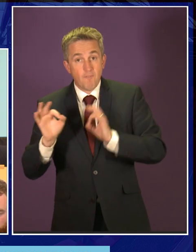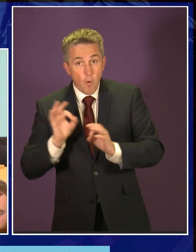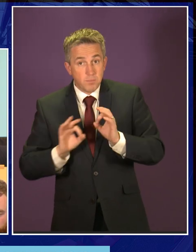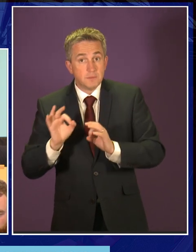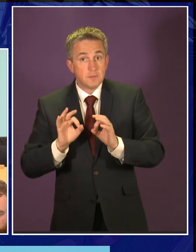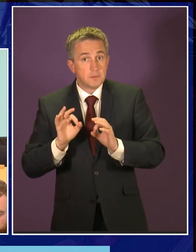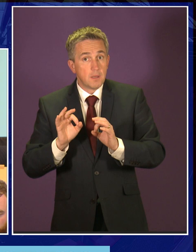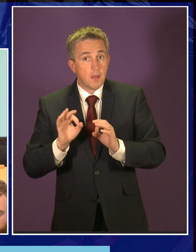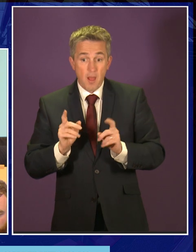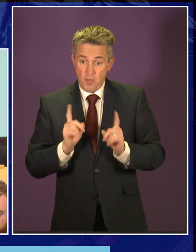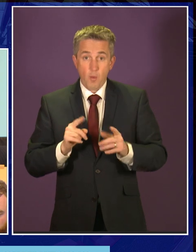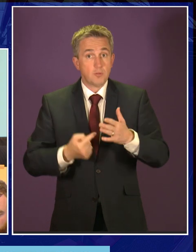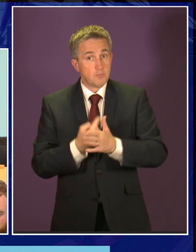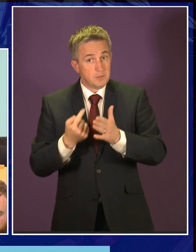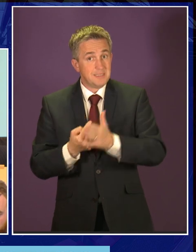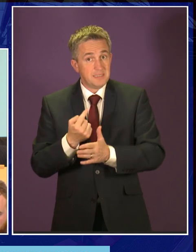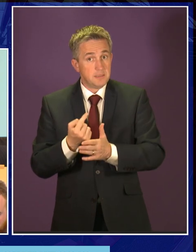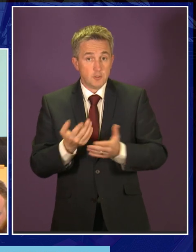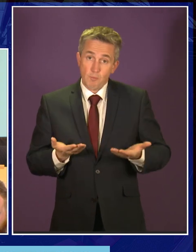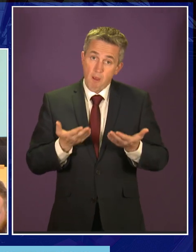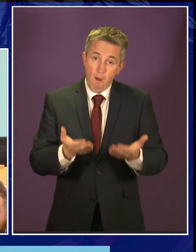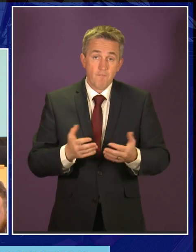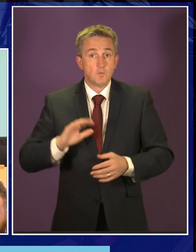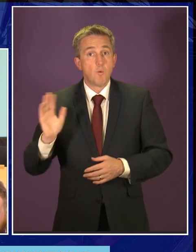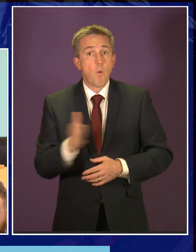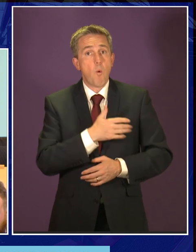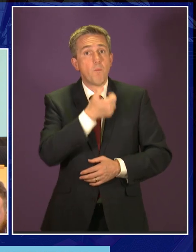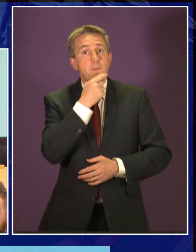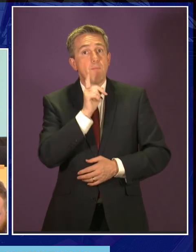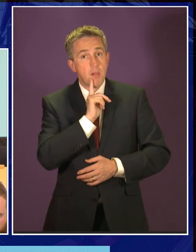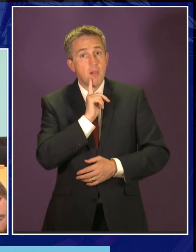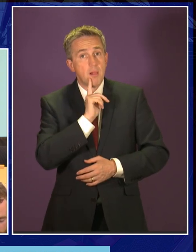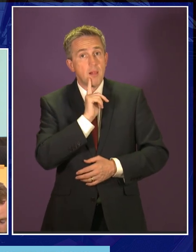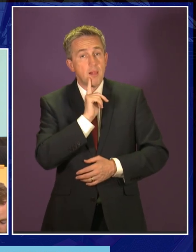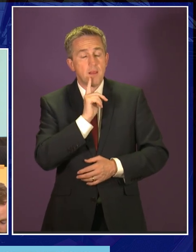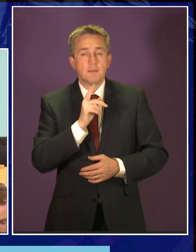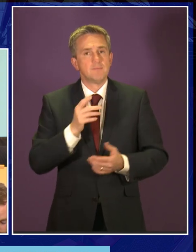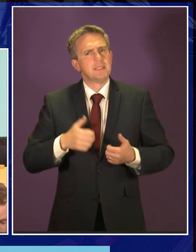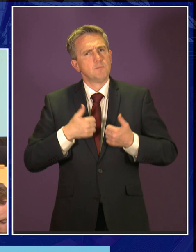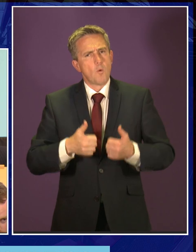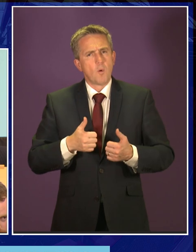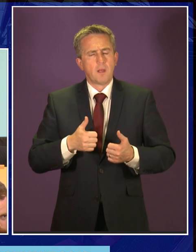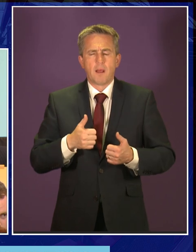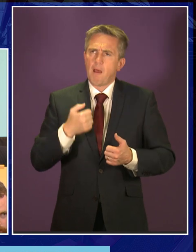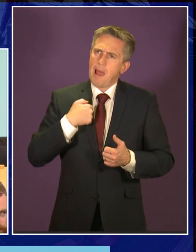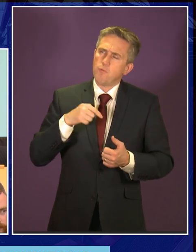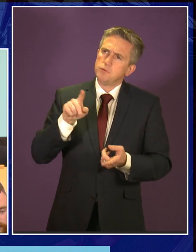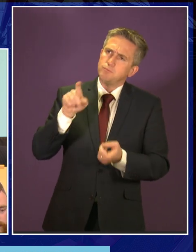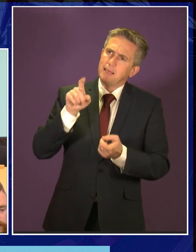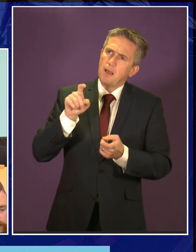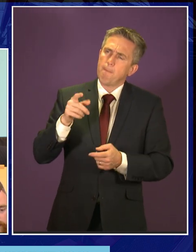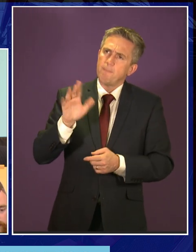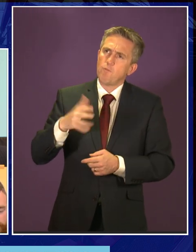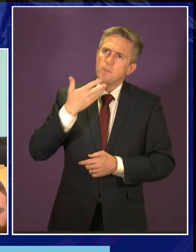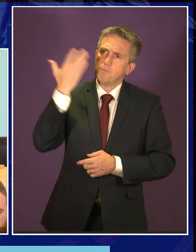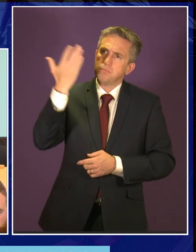be open, an opportunity open to everyone. Listening to the speeches this morning highlighted the positive role